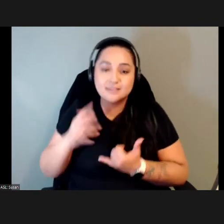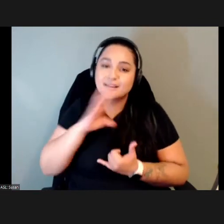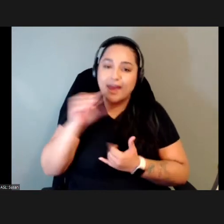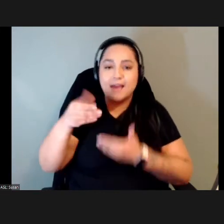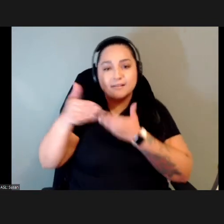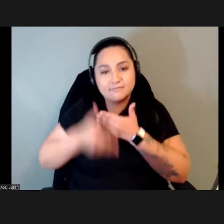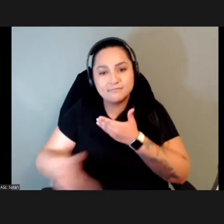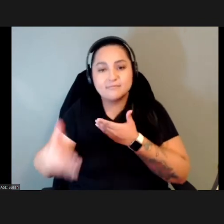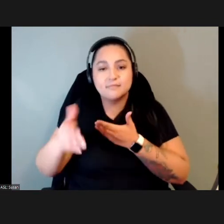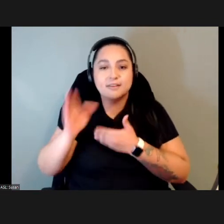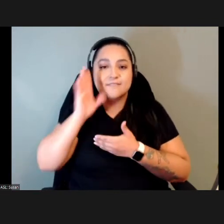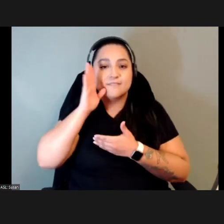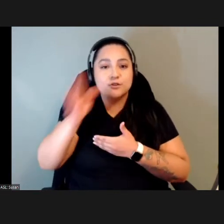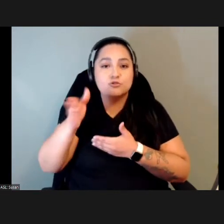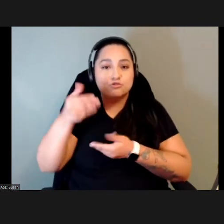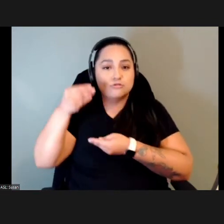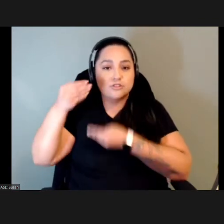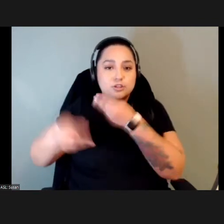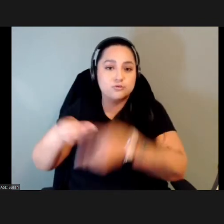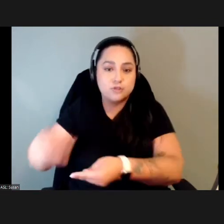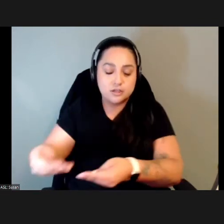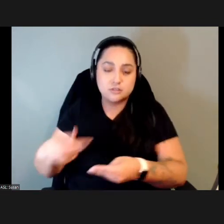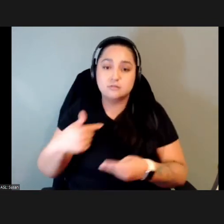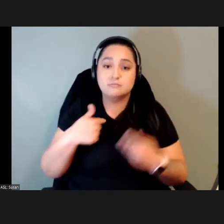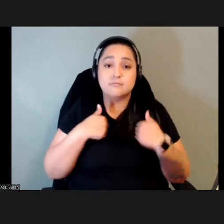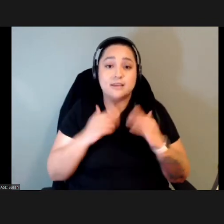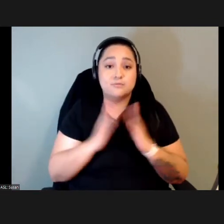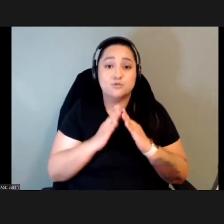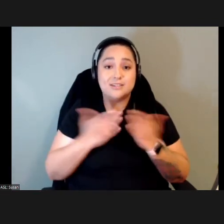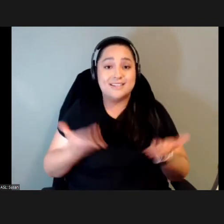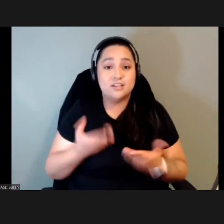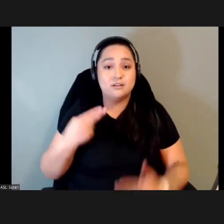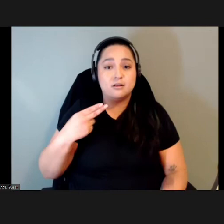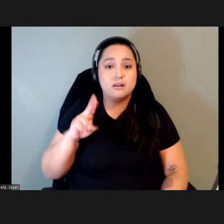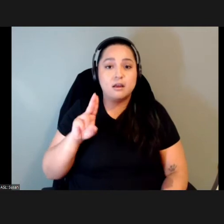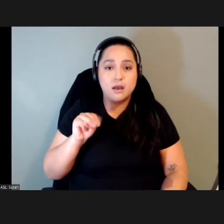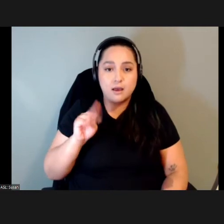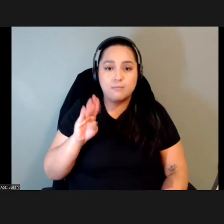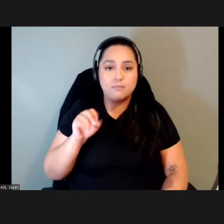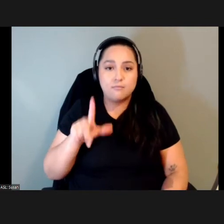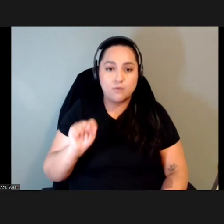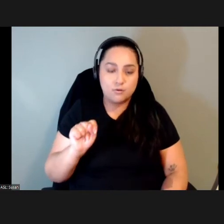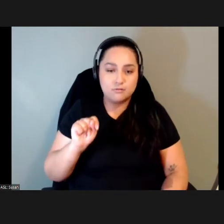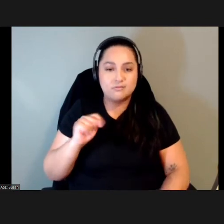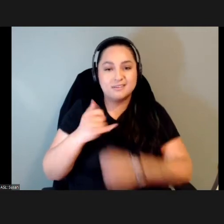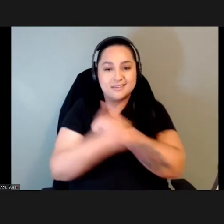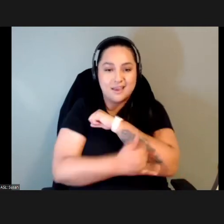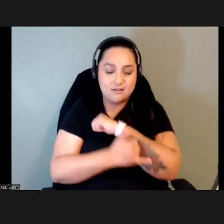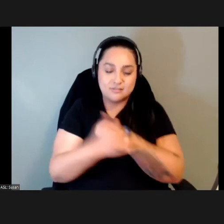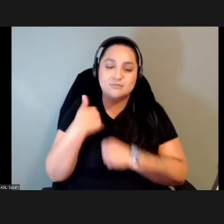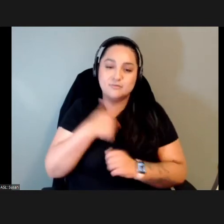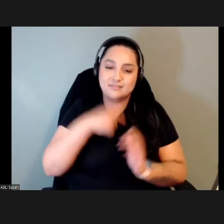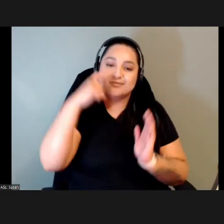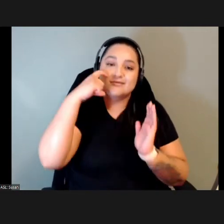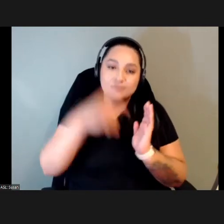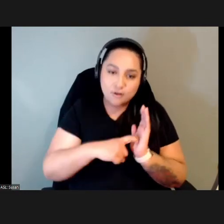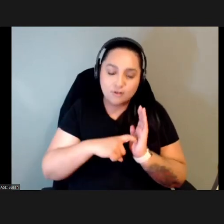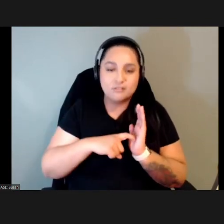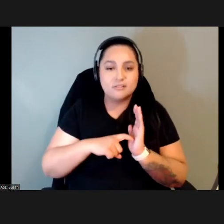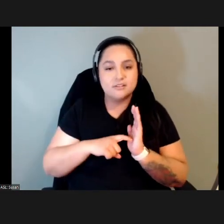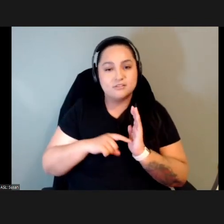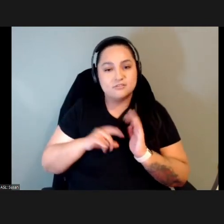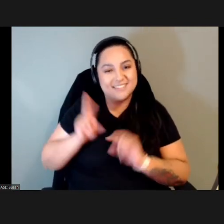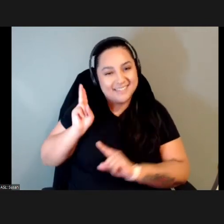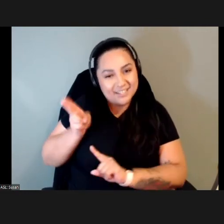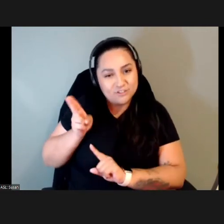In my community here in Humboldt, Cali, California, we also acknowledge this history and the resiliency of the